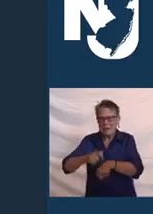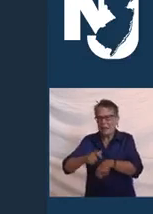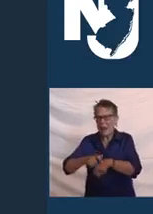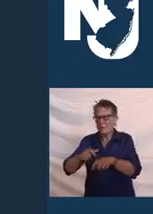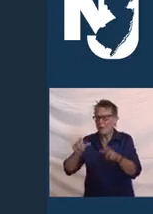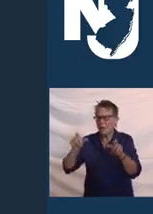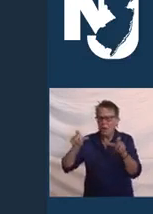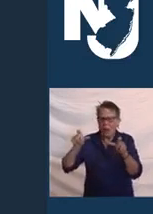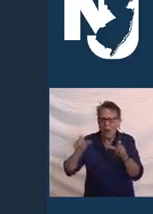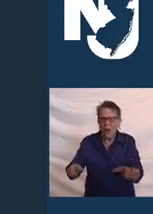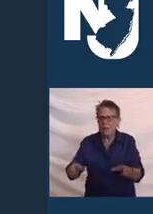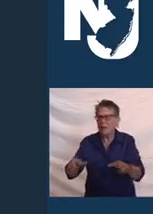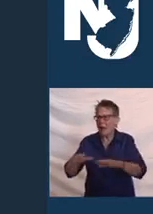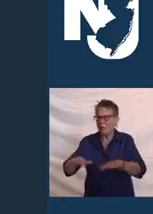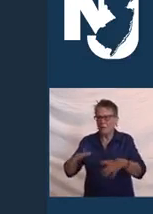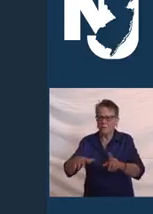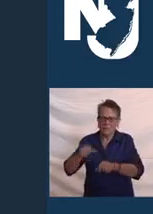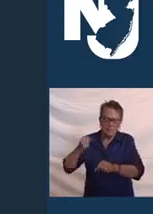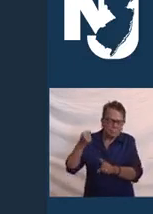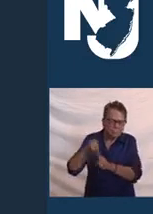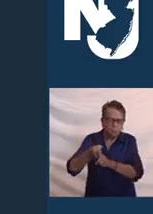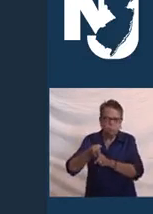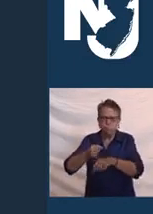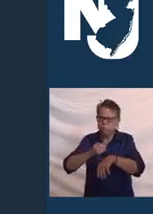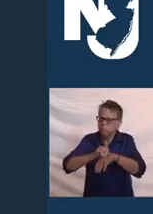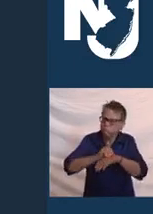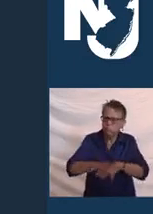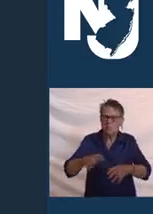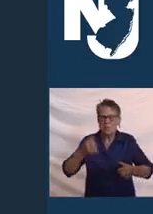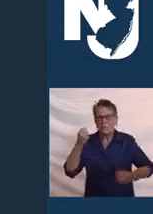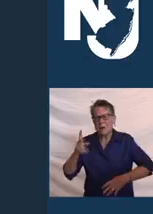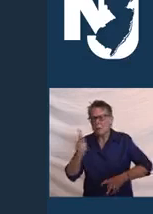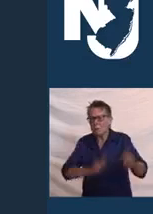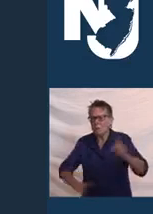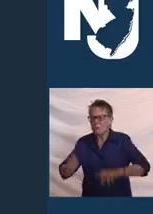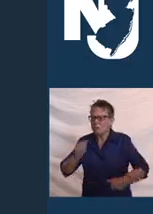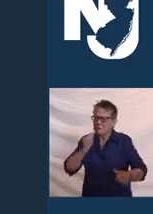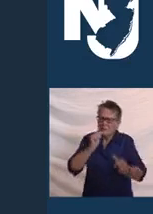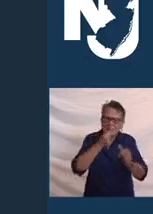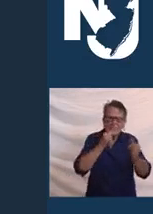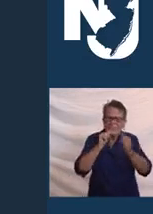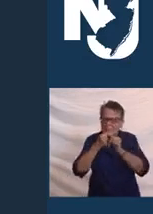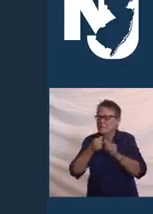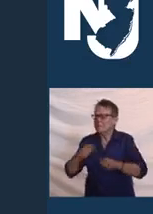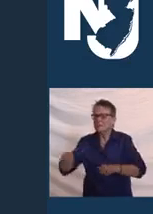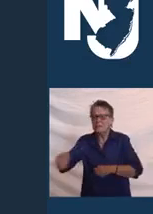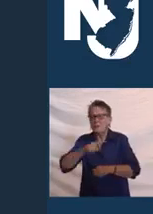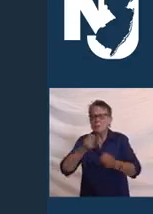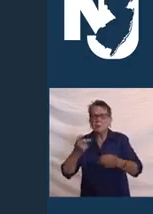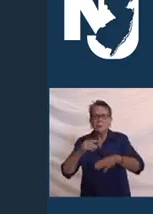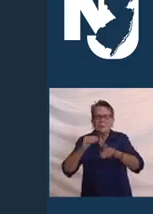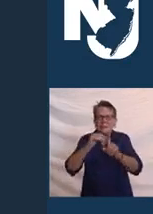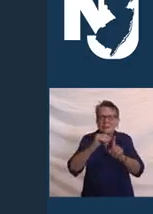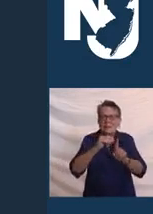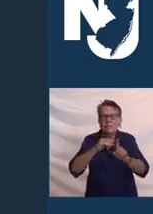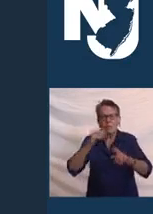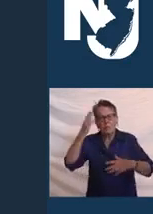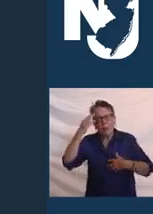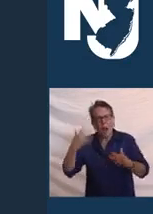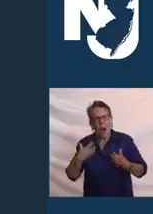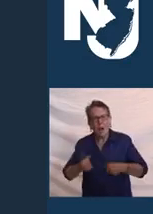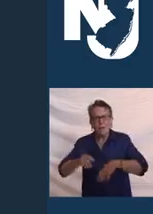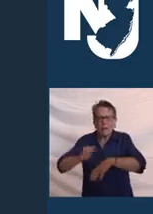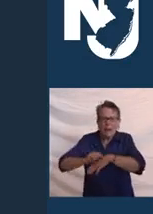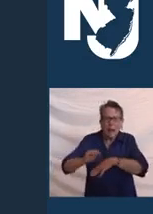their individuals and families through these uncertain times, just as they have been there for many others across Bergen County living with